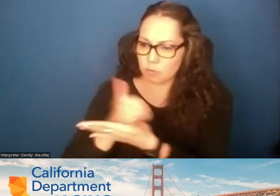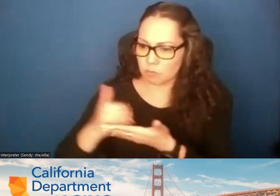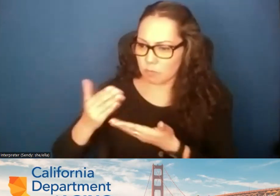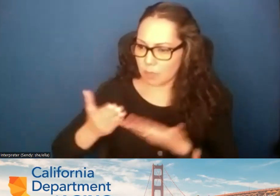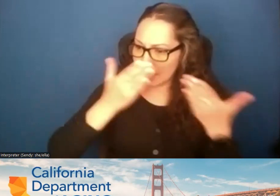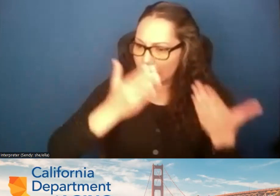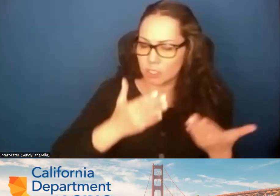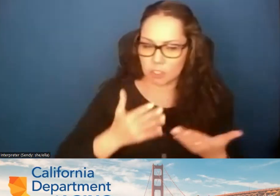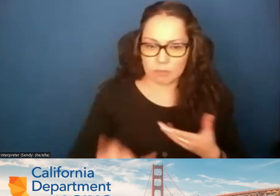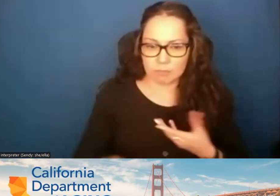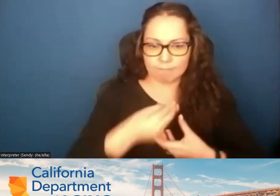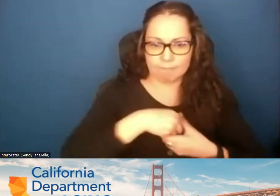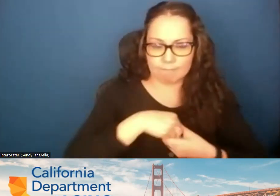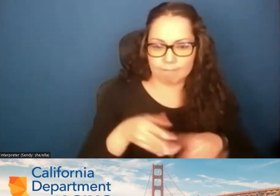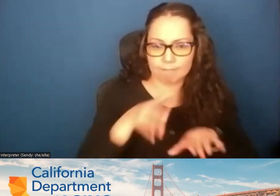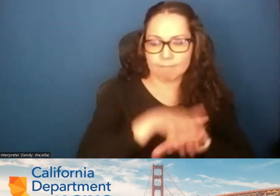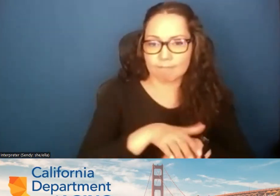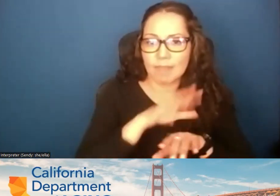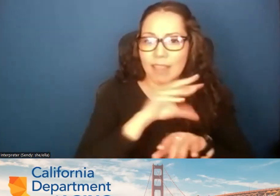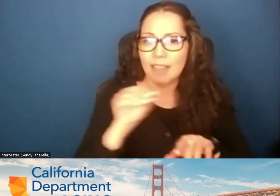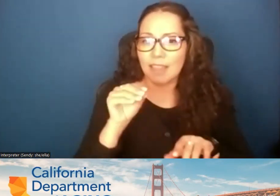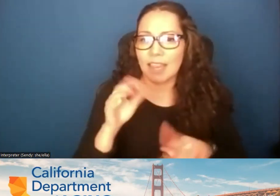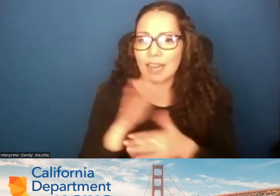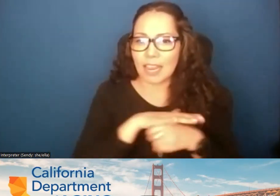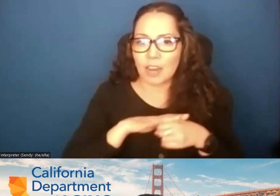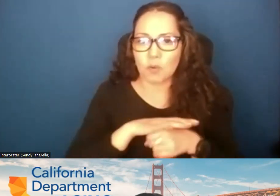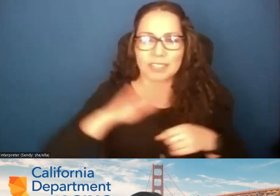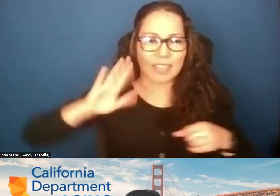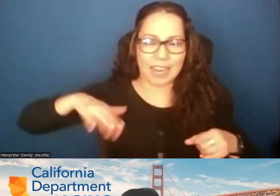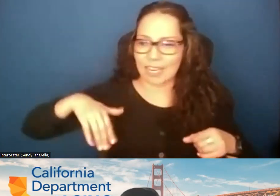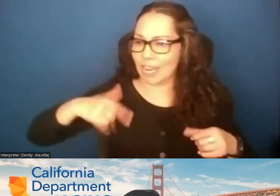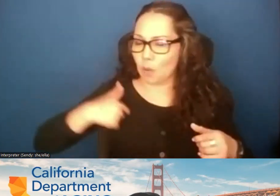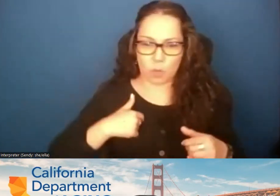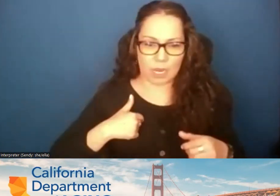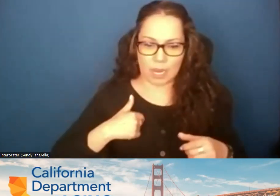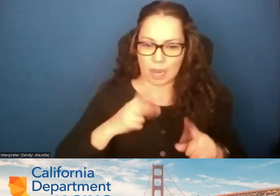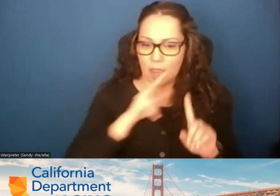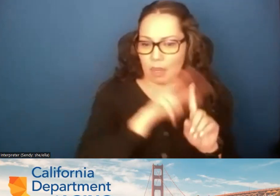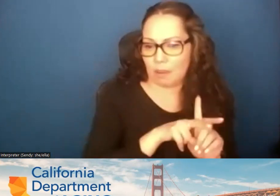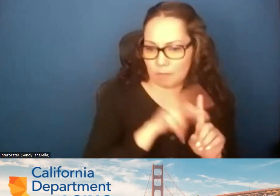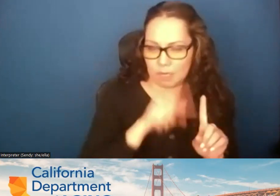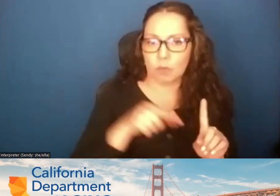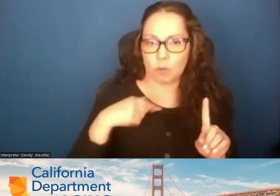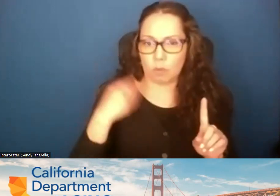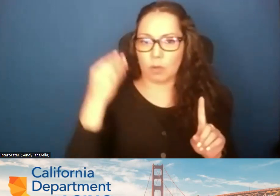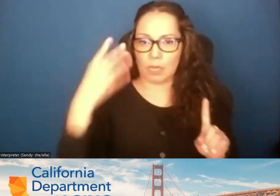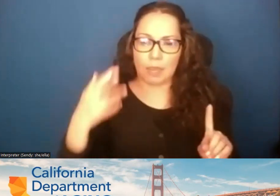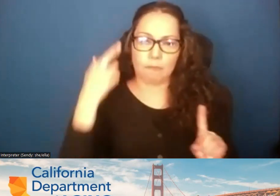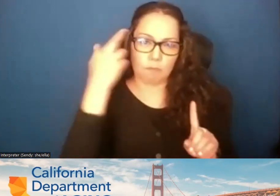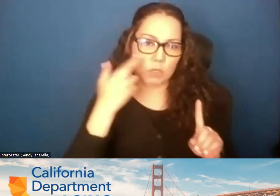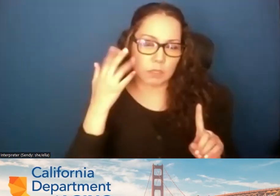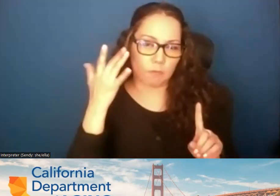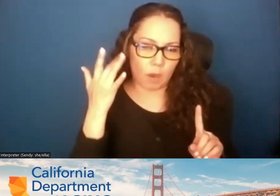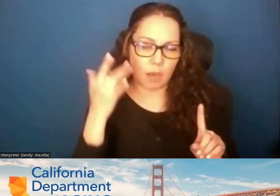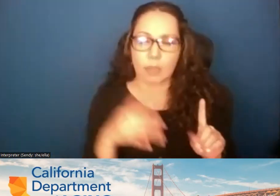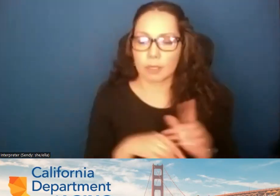recommendations for areas where we haven't adopted the scope will provide a reason for why those additional scope considerations